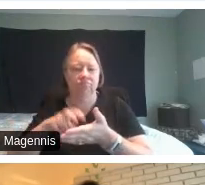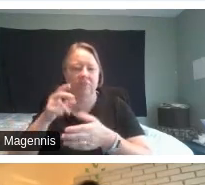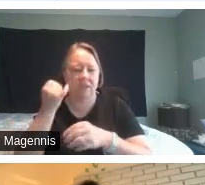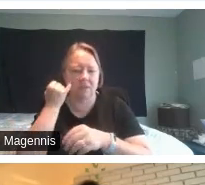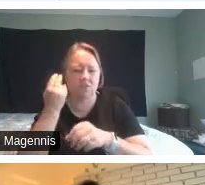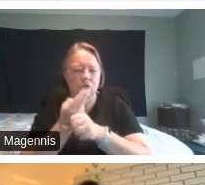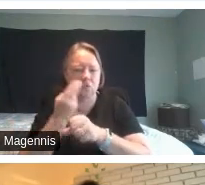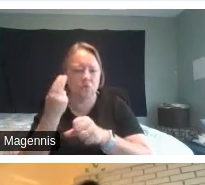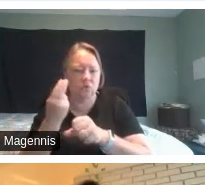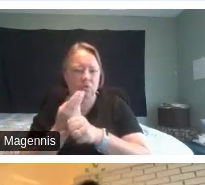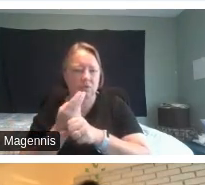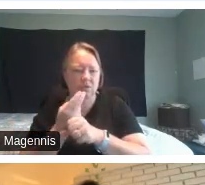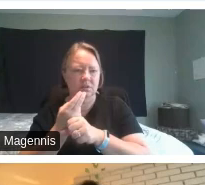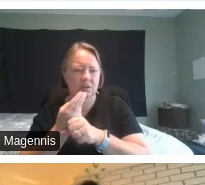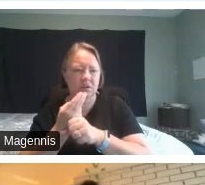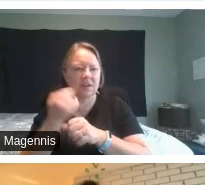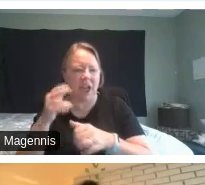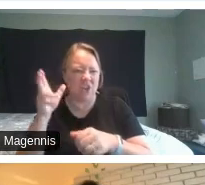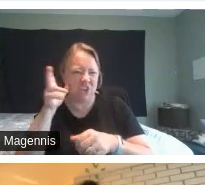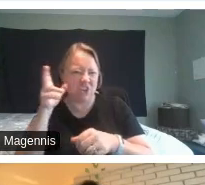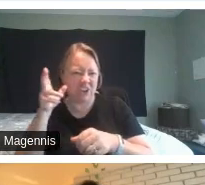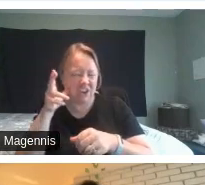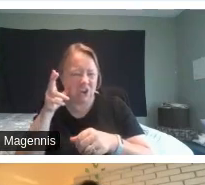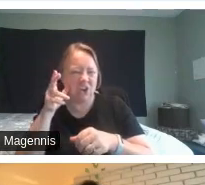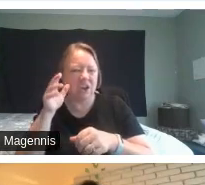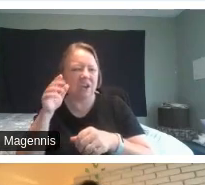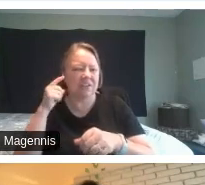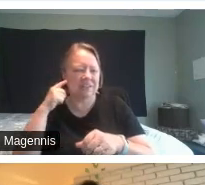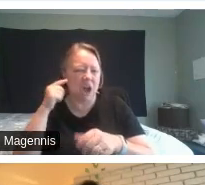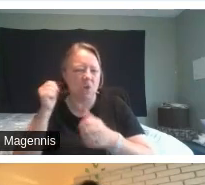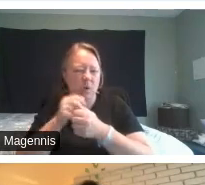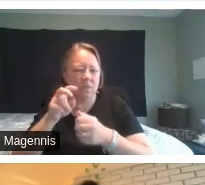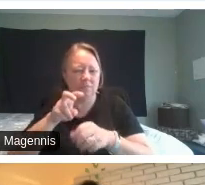so you're now hearing the code.